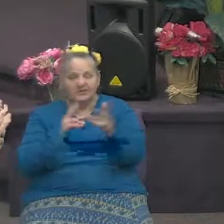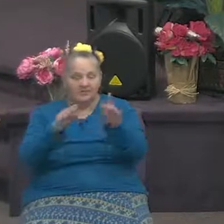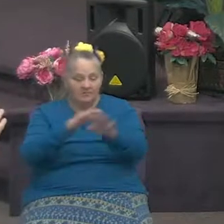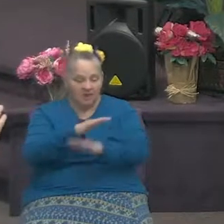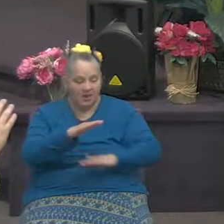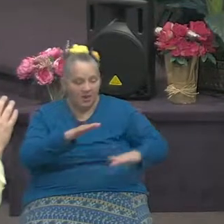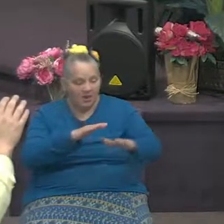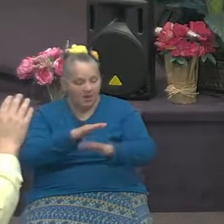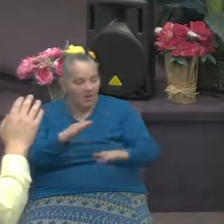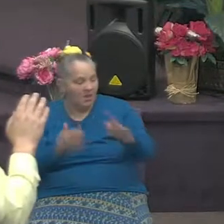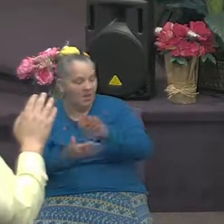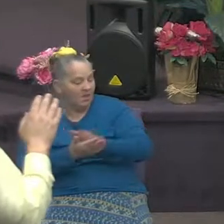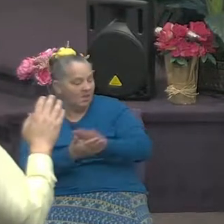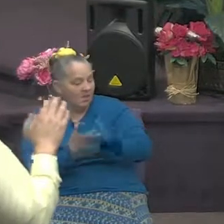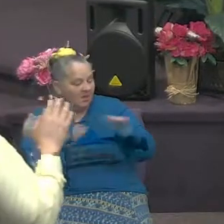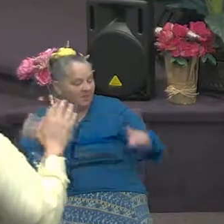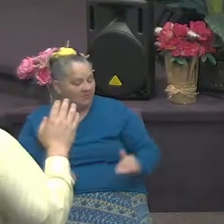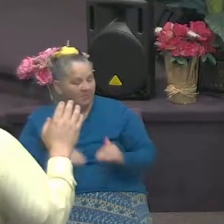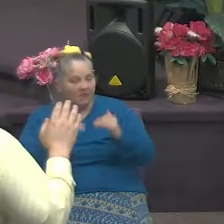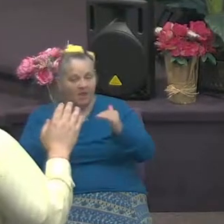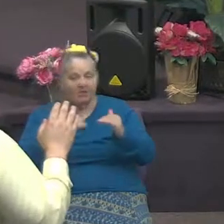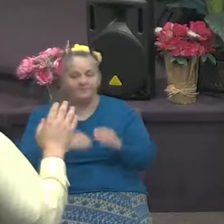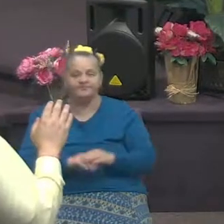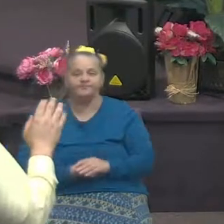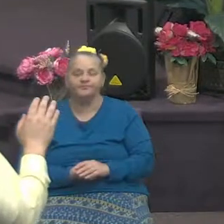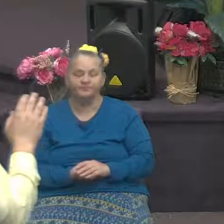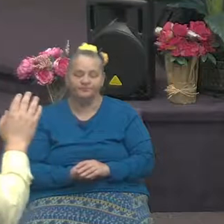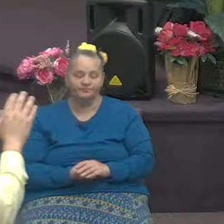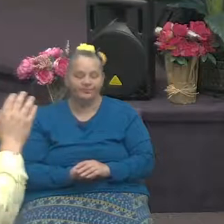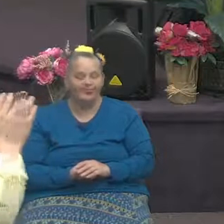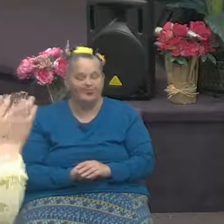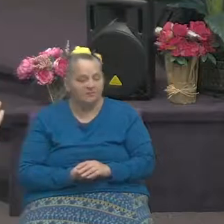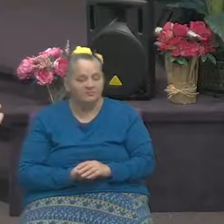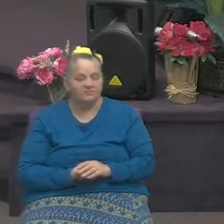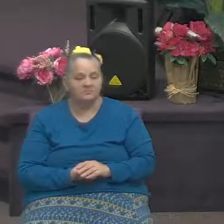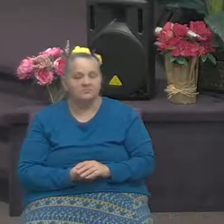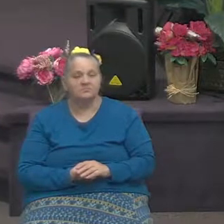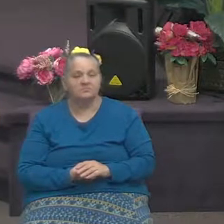beneath the cleansing flood.